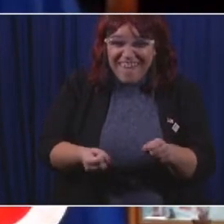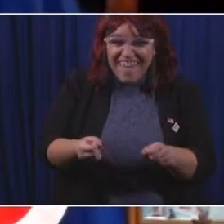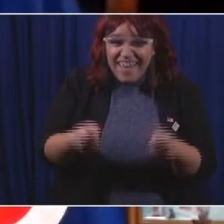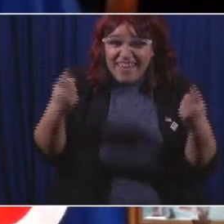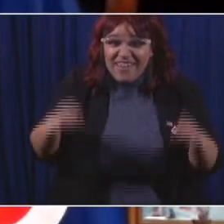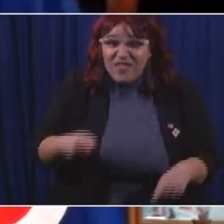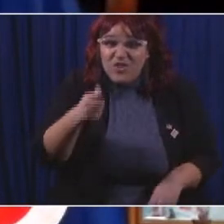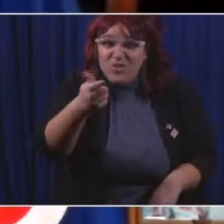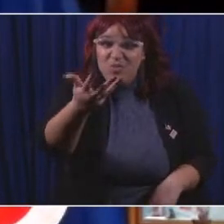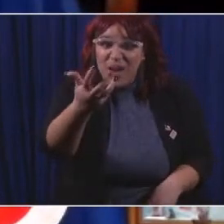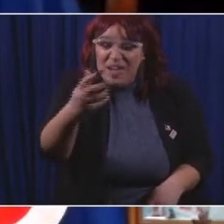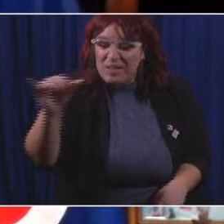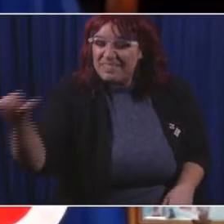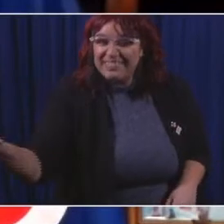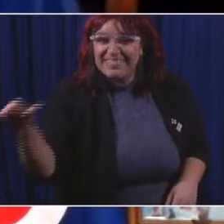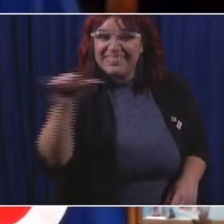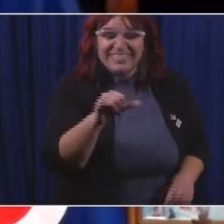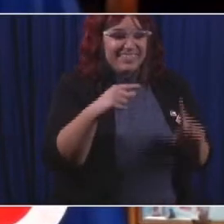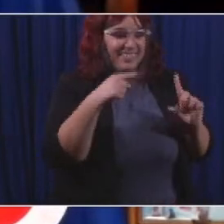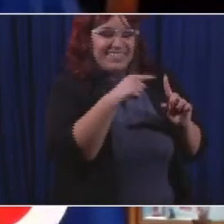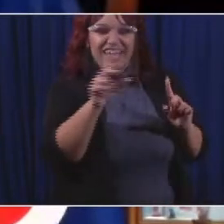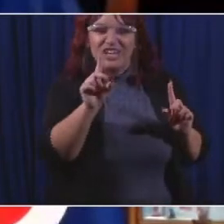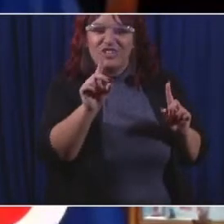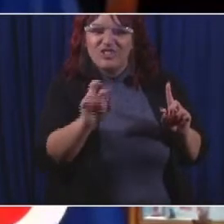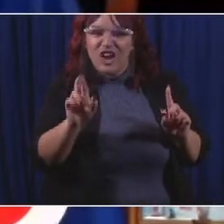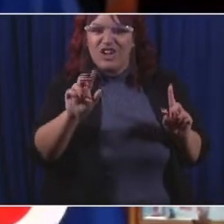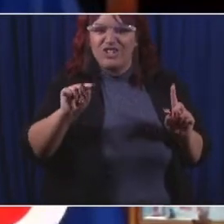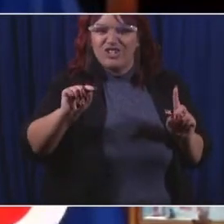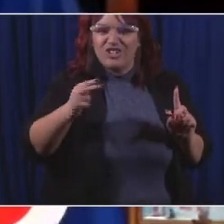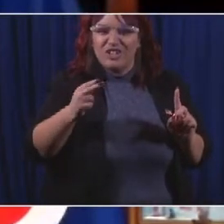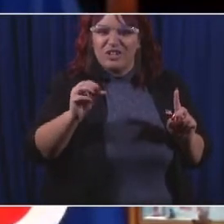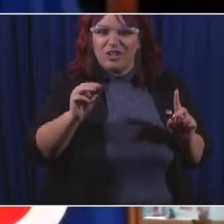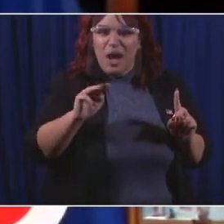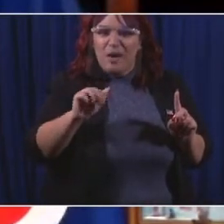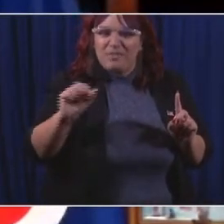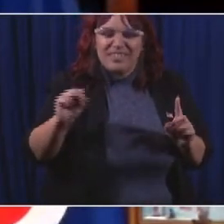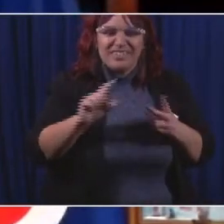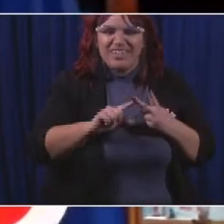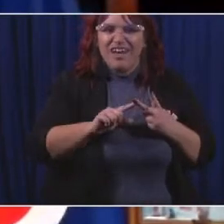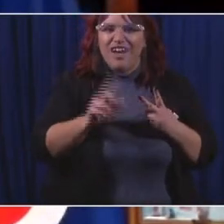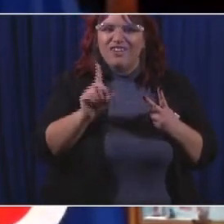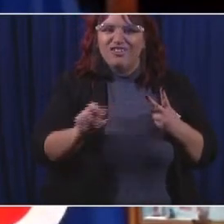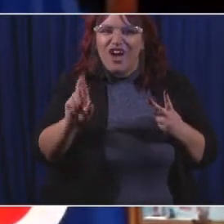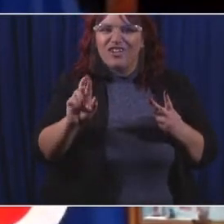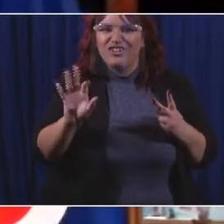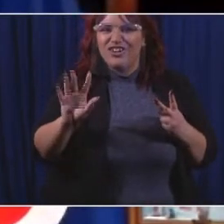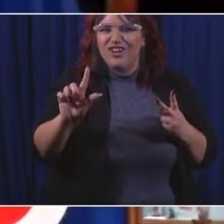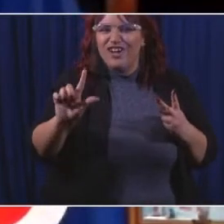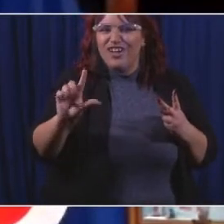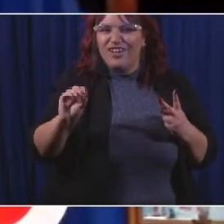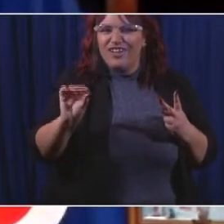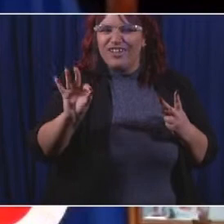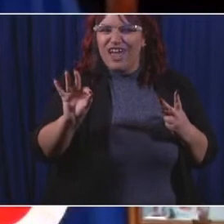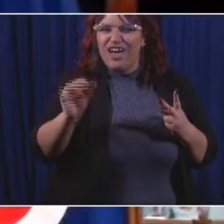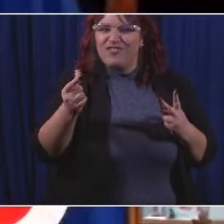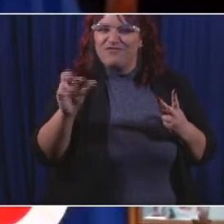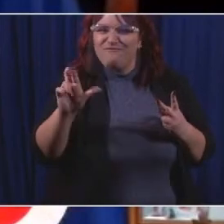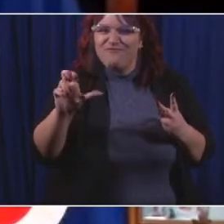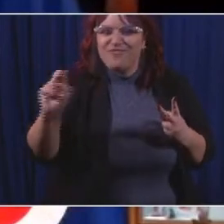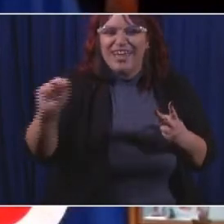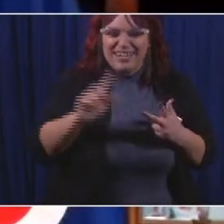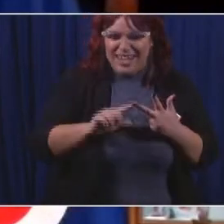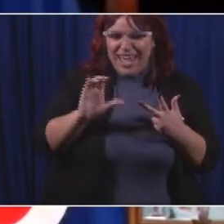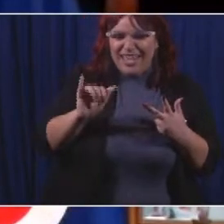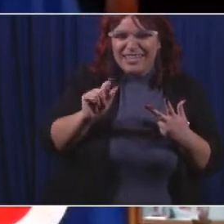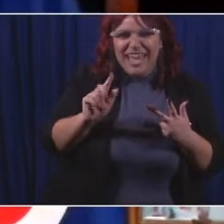Dr. Thomas, who's on with us today, Dr. Lofgren, Caitlin, who's on the show with us today, the press conference, Mercy,